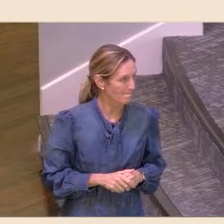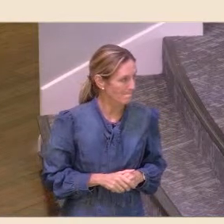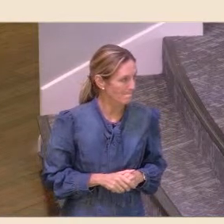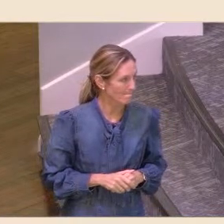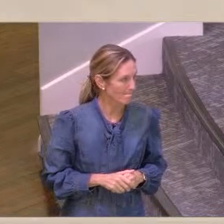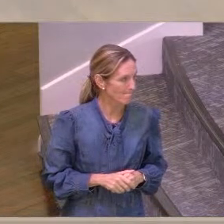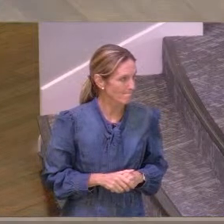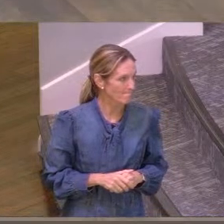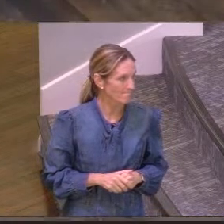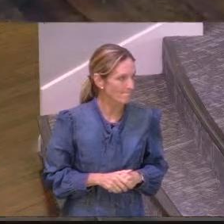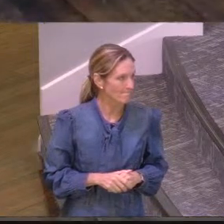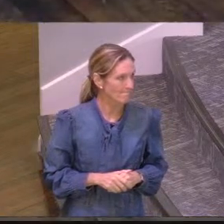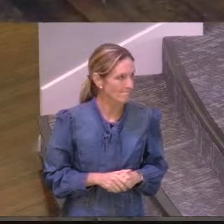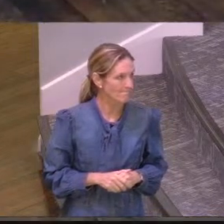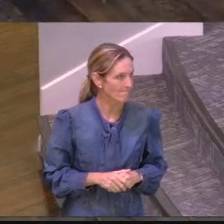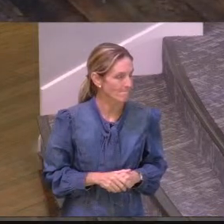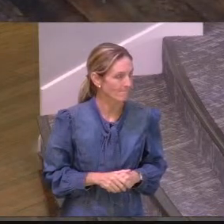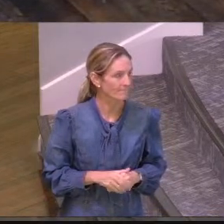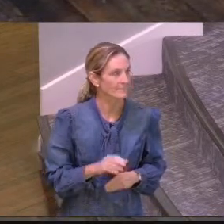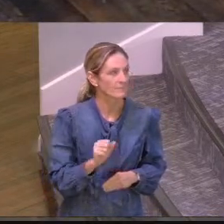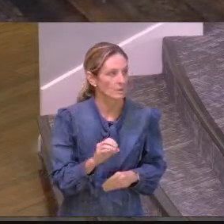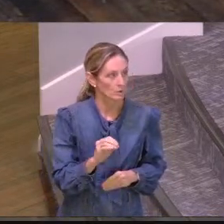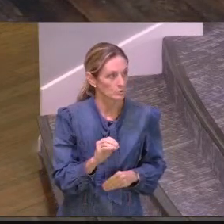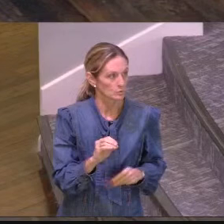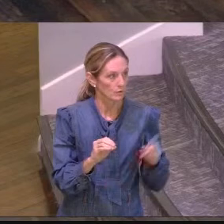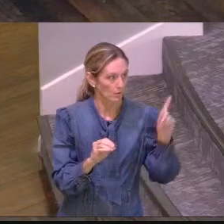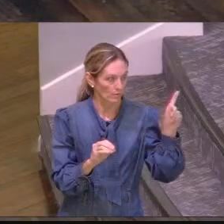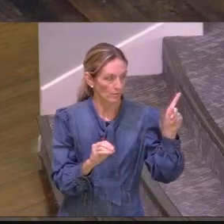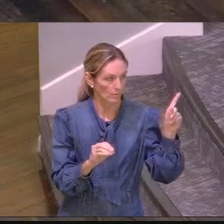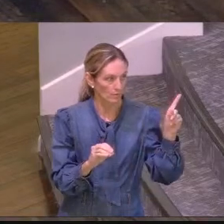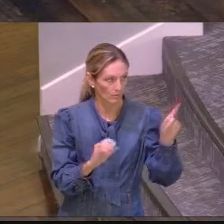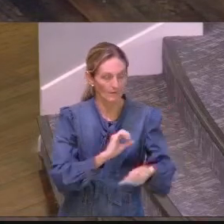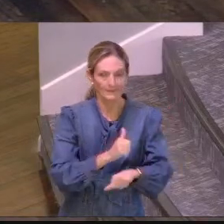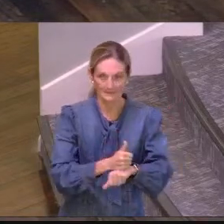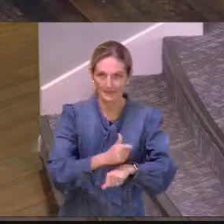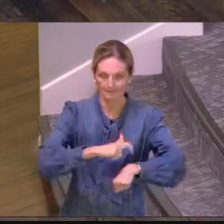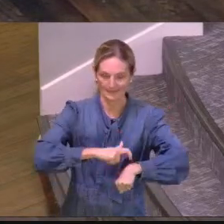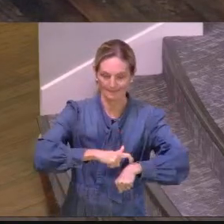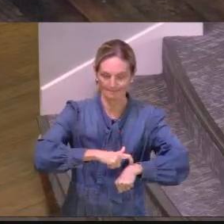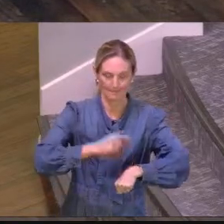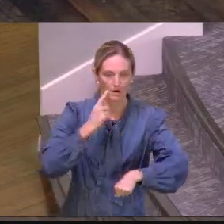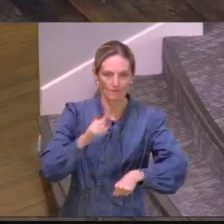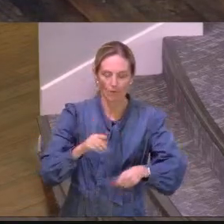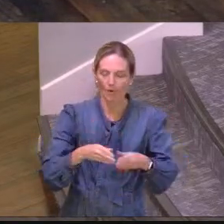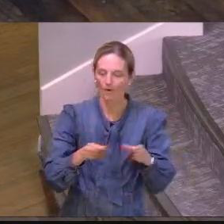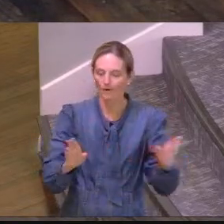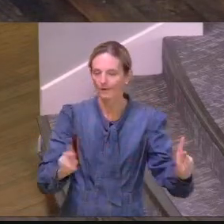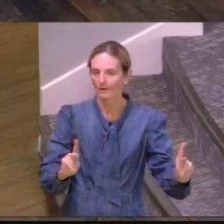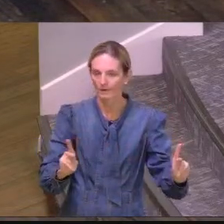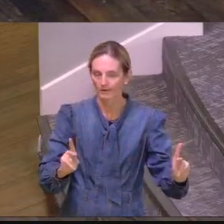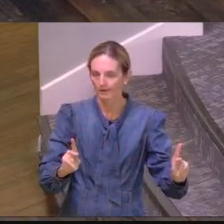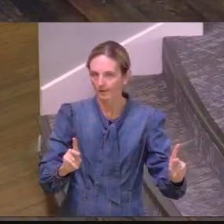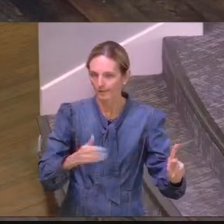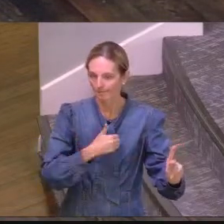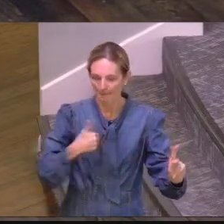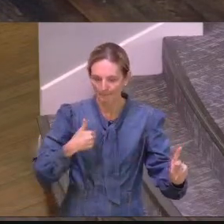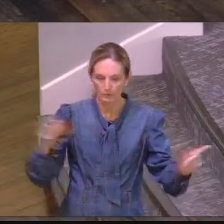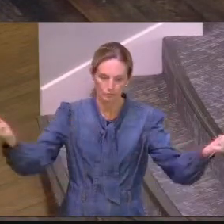And now is when we have set aside a time for community members to come